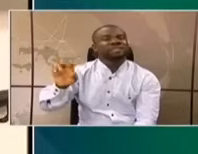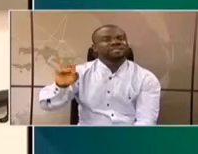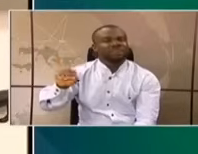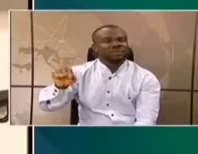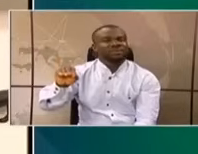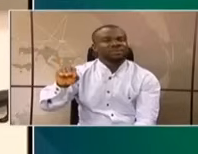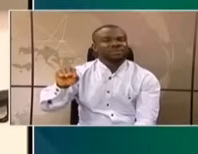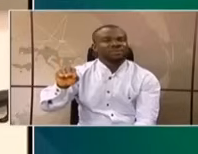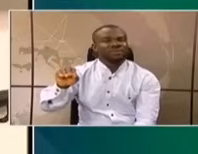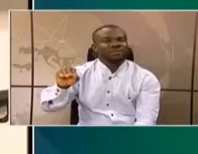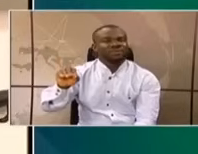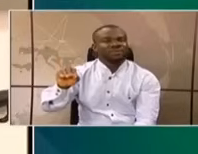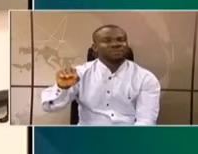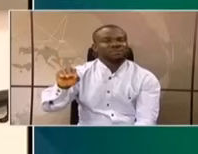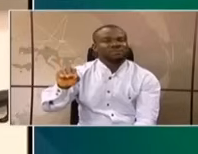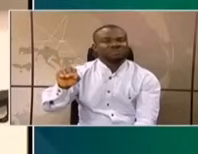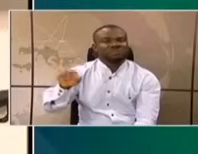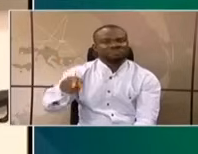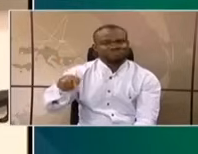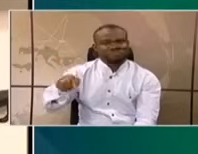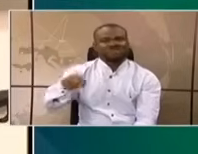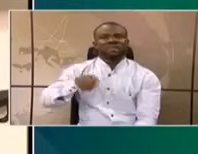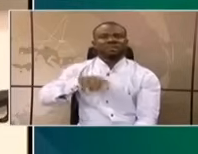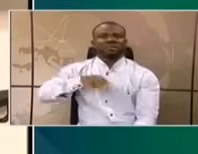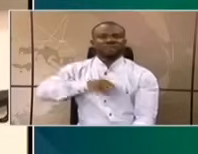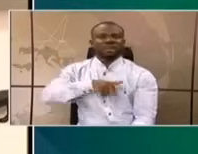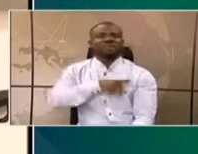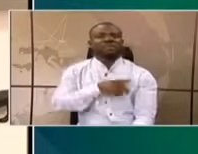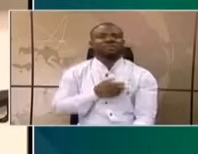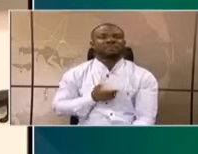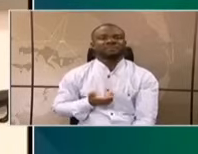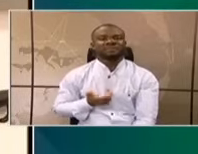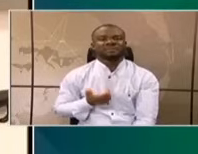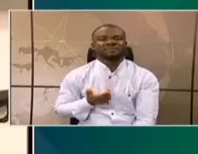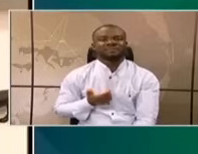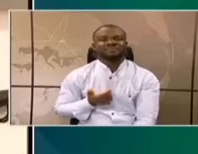0 0 0 7 8 9 4 1 2 0. Or a parliamentary candidate.